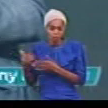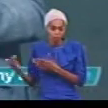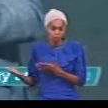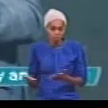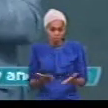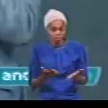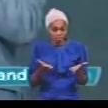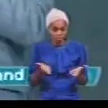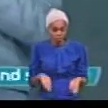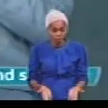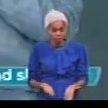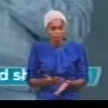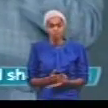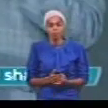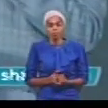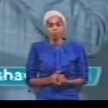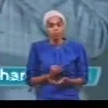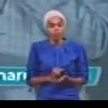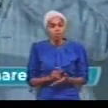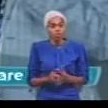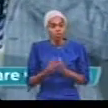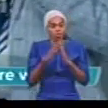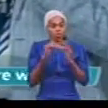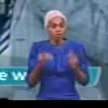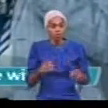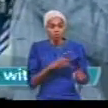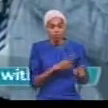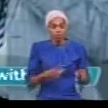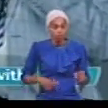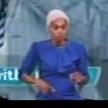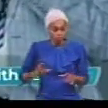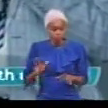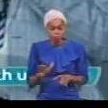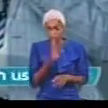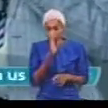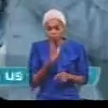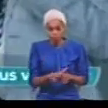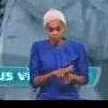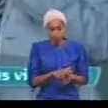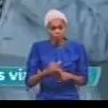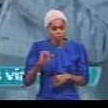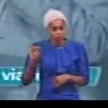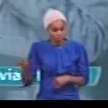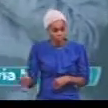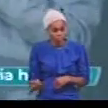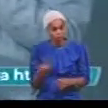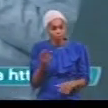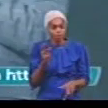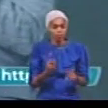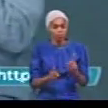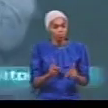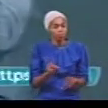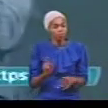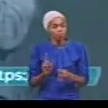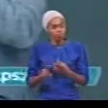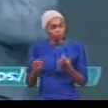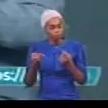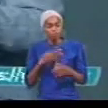come so that the house of the Lord will be filled. People will be expecting their